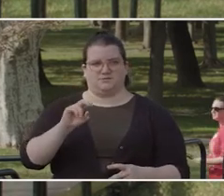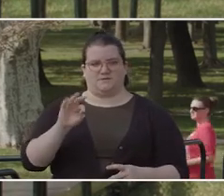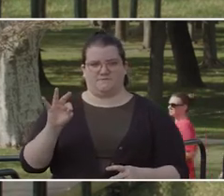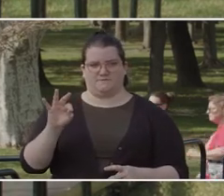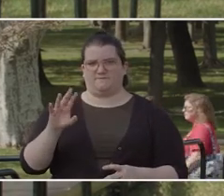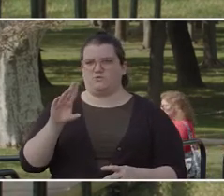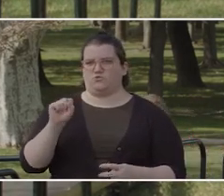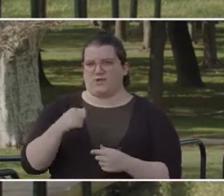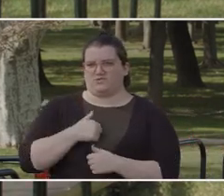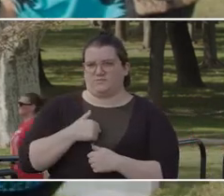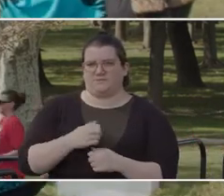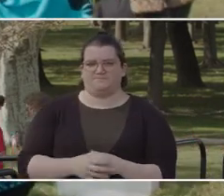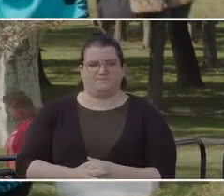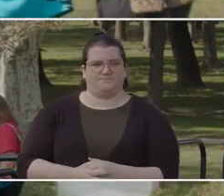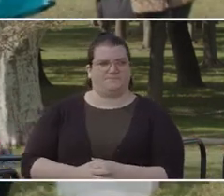Army.